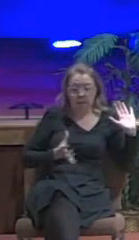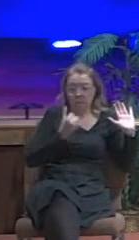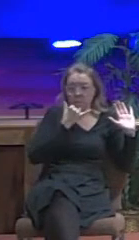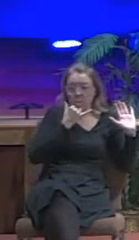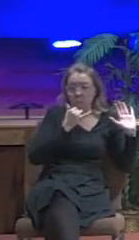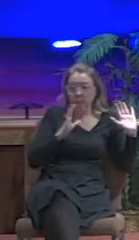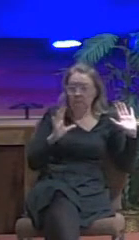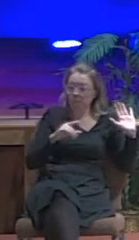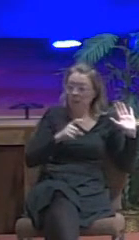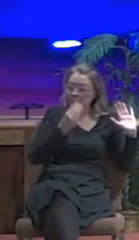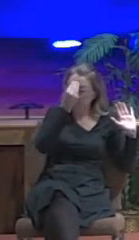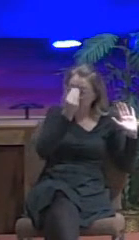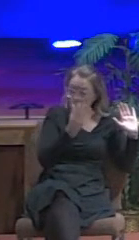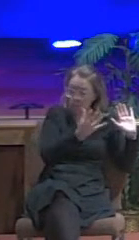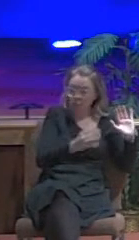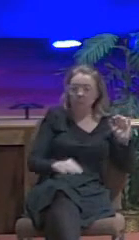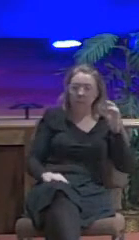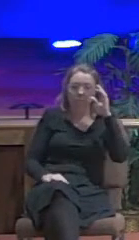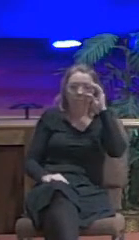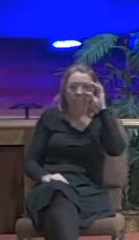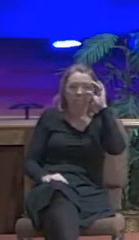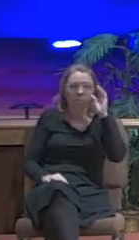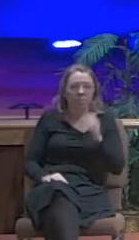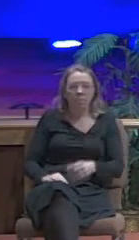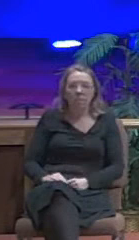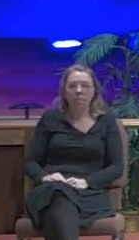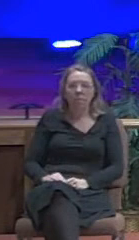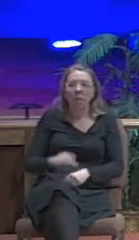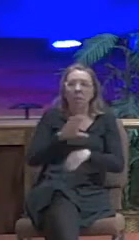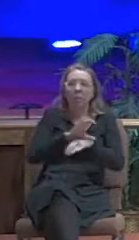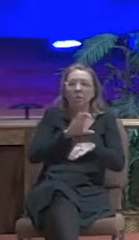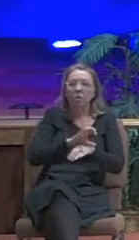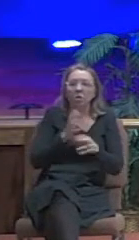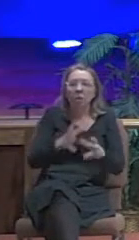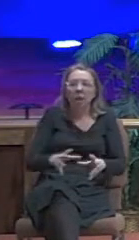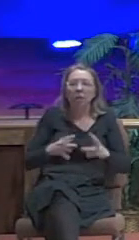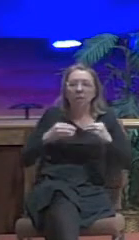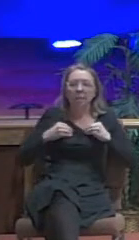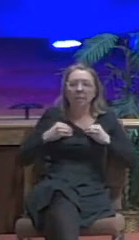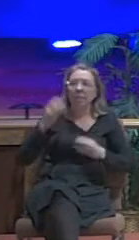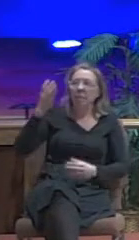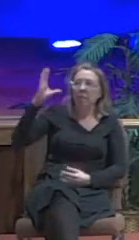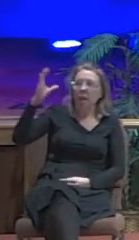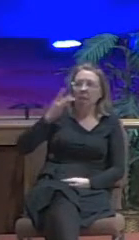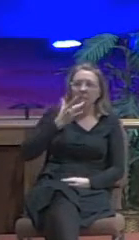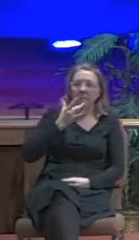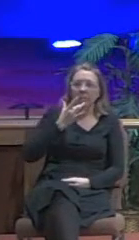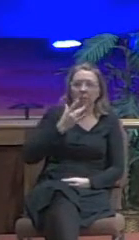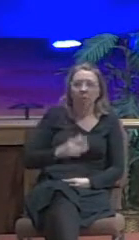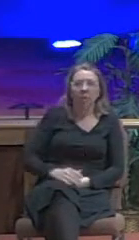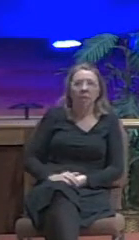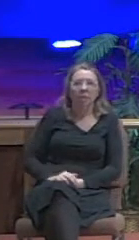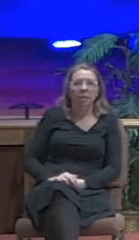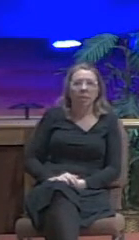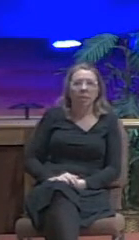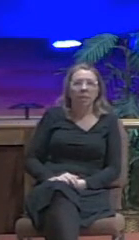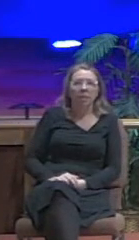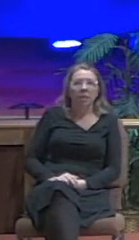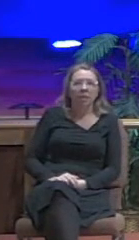it. Church, I receive God's favor when I stand in the right covenant. How many want to be blessed of